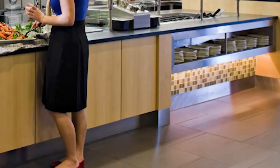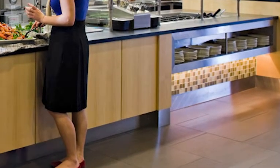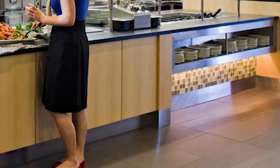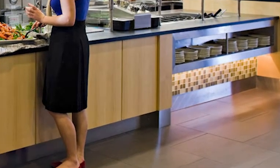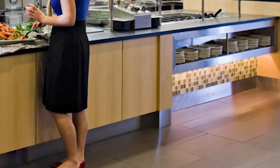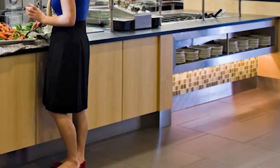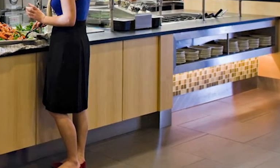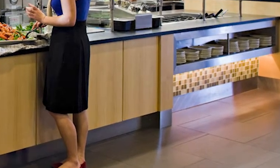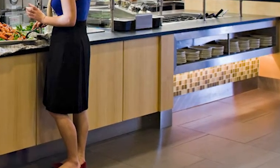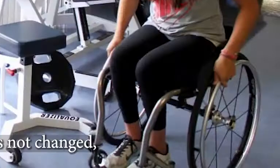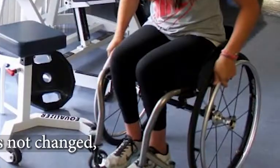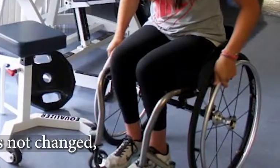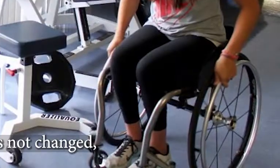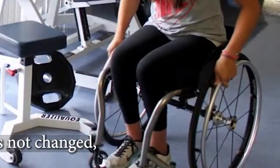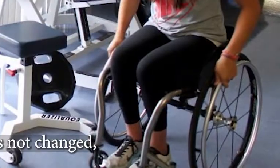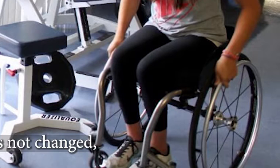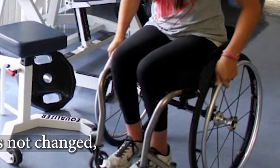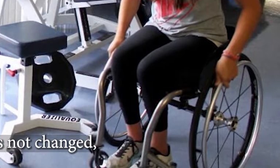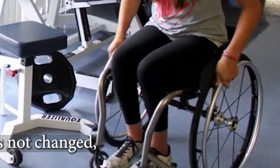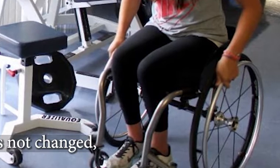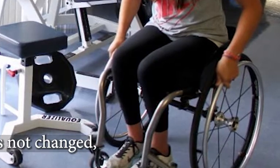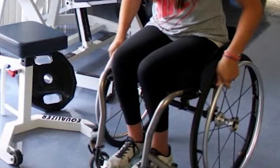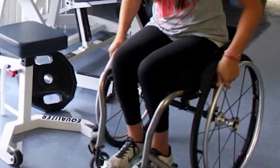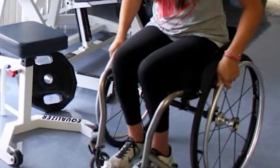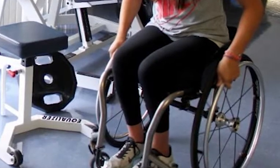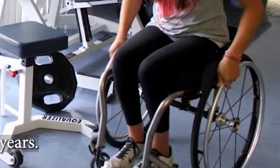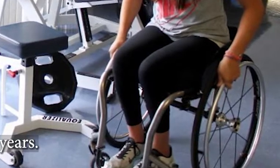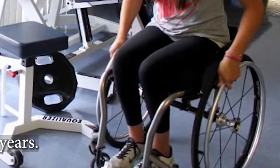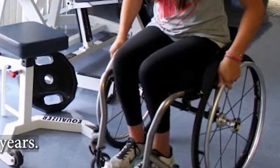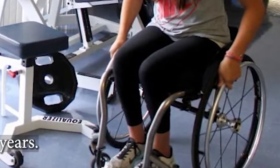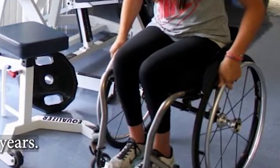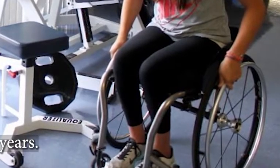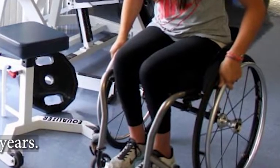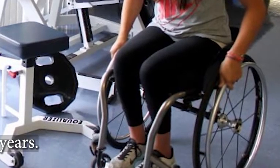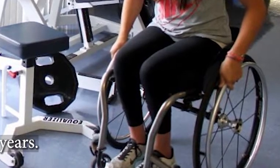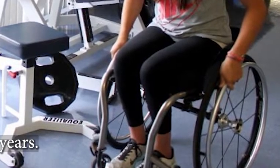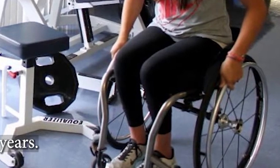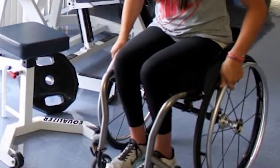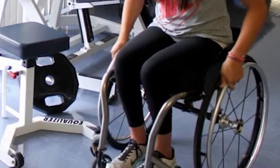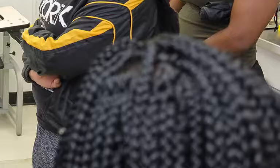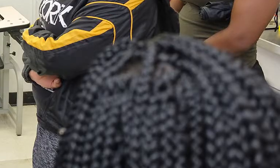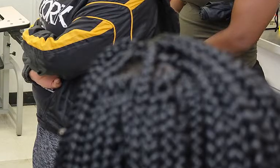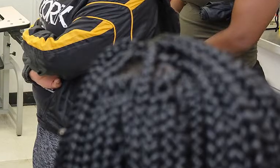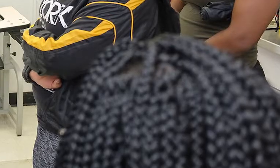germinated out of this effort. Stingers Up has not changed and hasn't changed in 20 years.